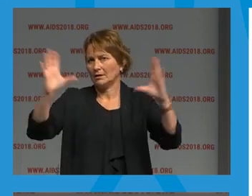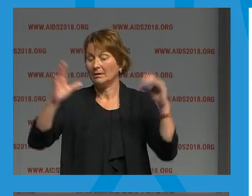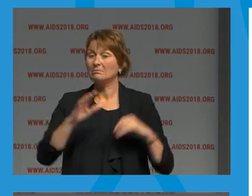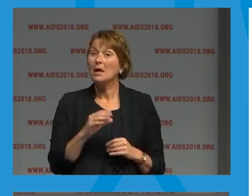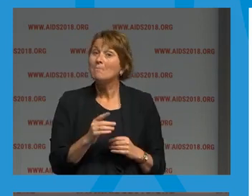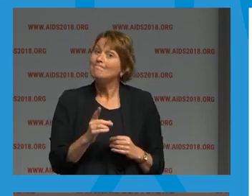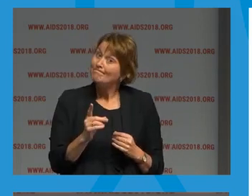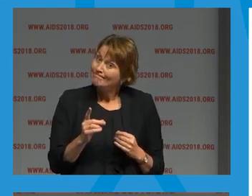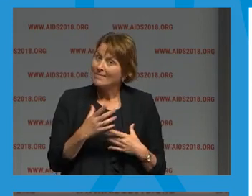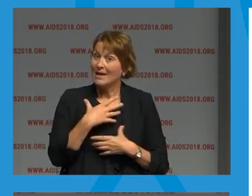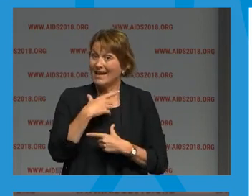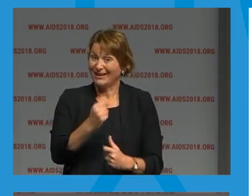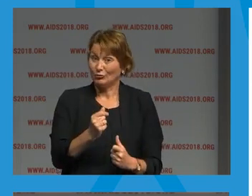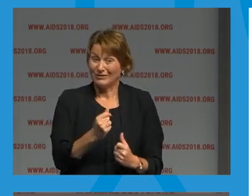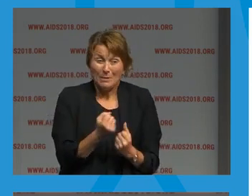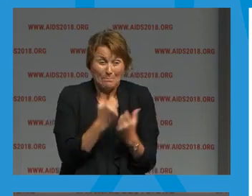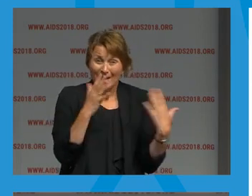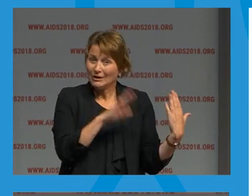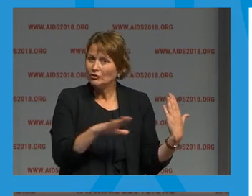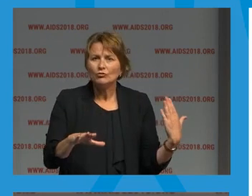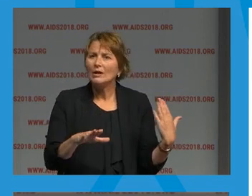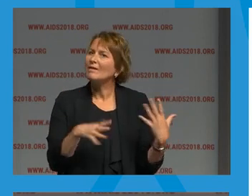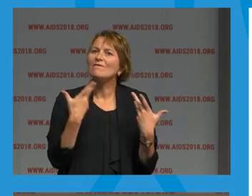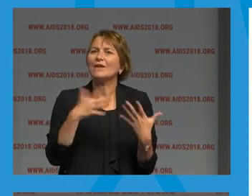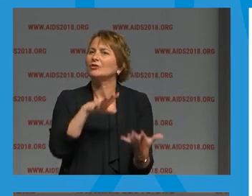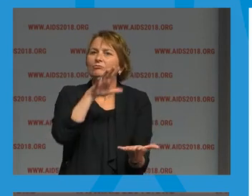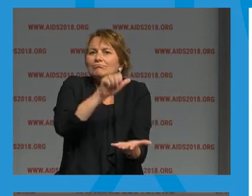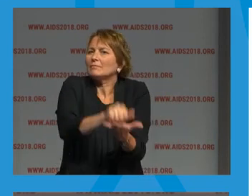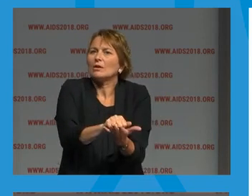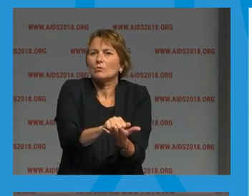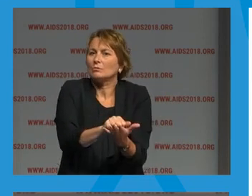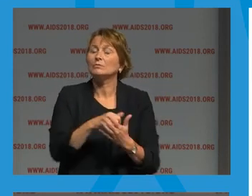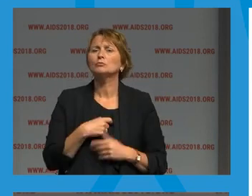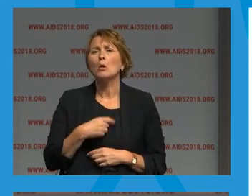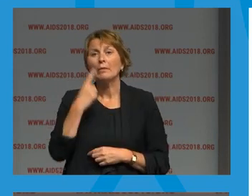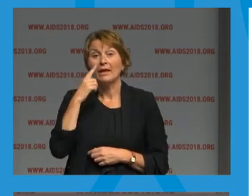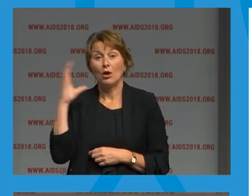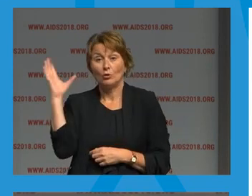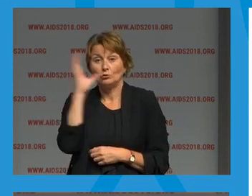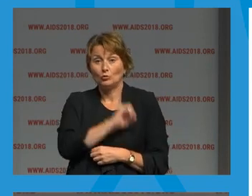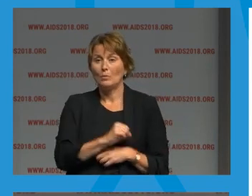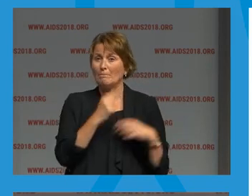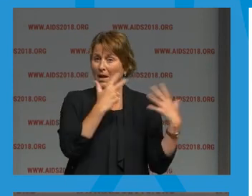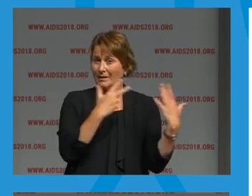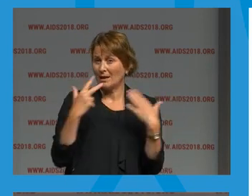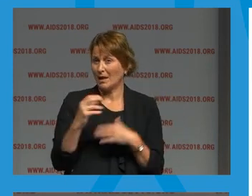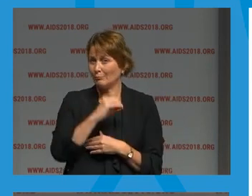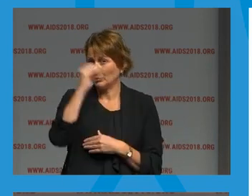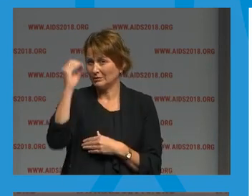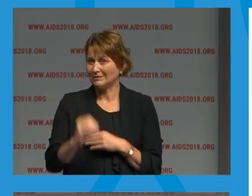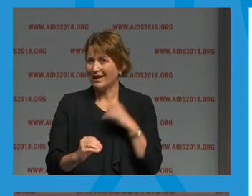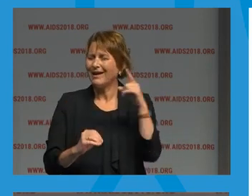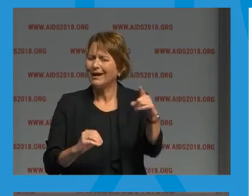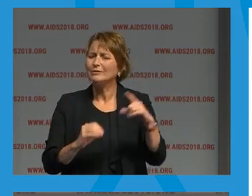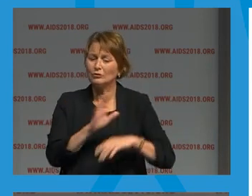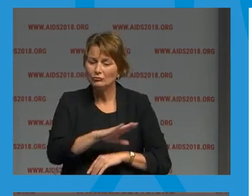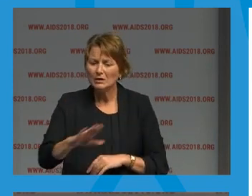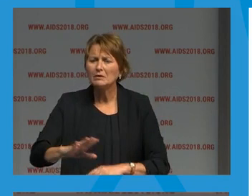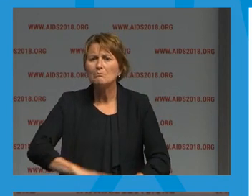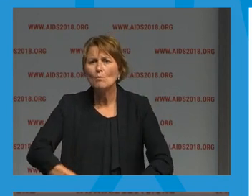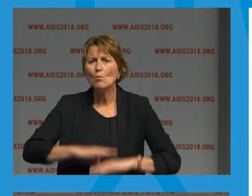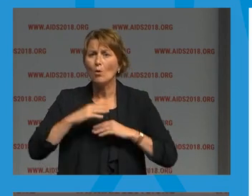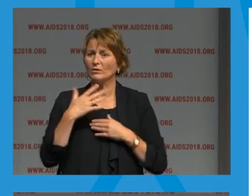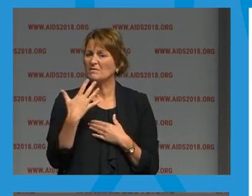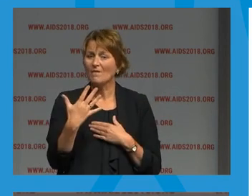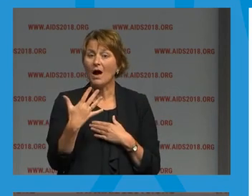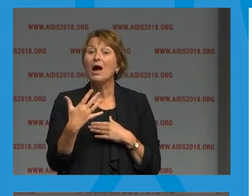been diagnosed. This means our assumption that 80% of children without treatment by the age of 5 would no longer be